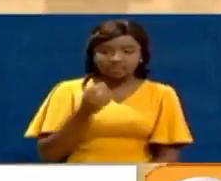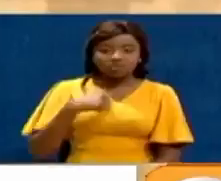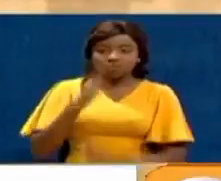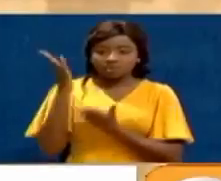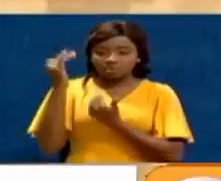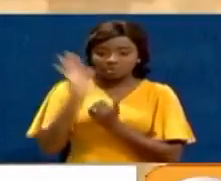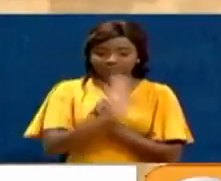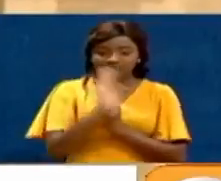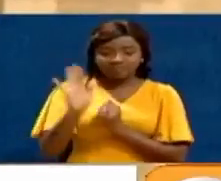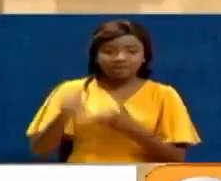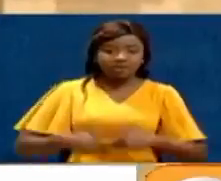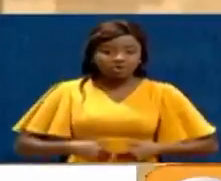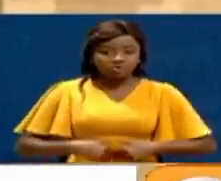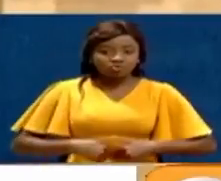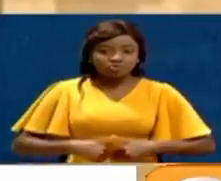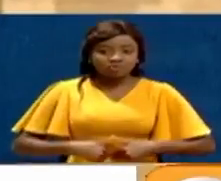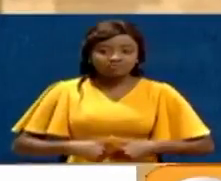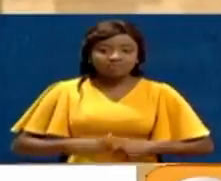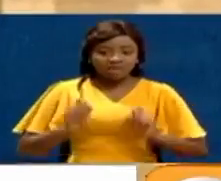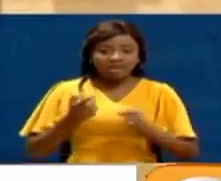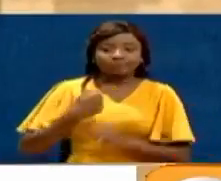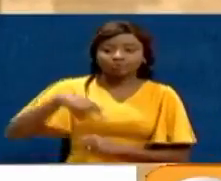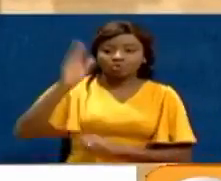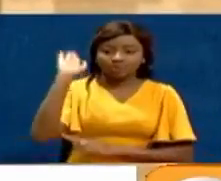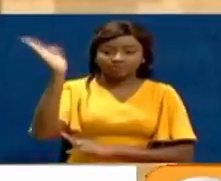Maombi yetu kwa hao vijana ni kuenda na kueneza